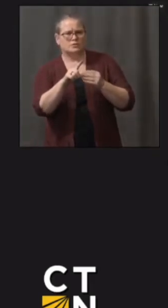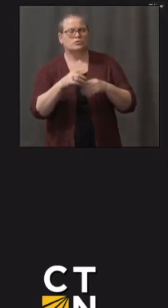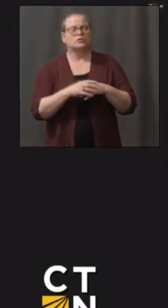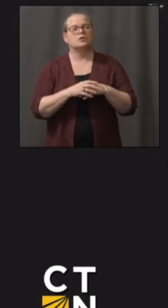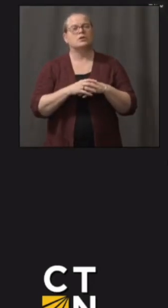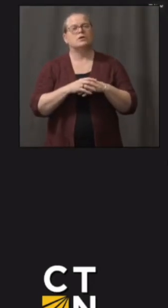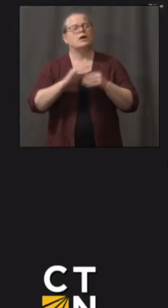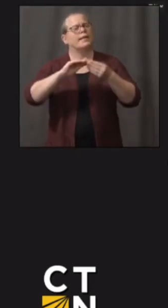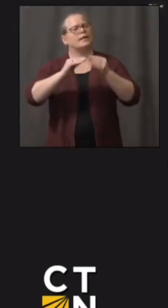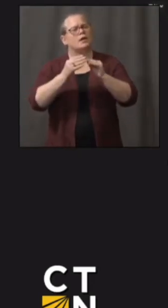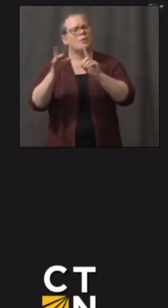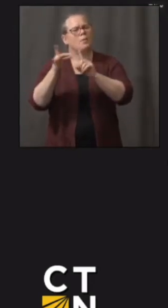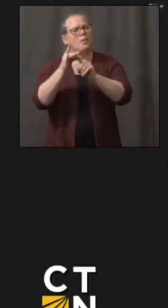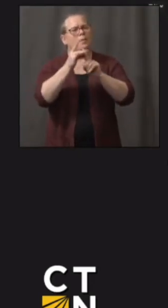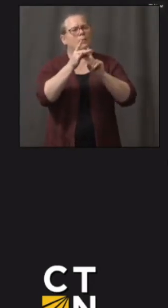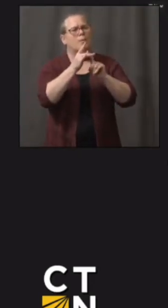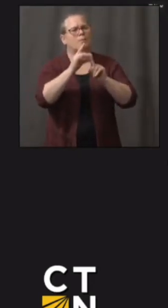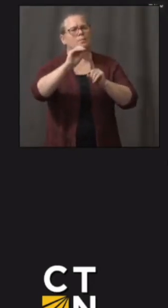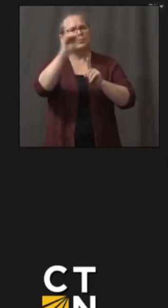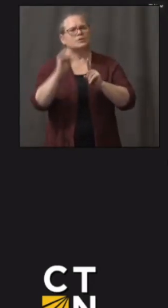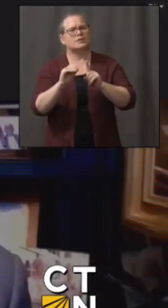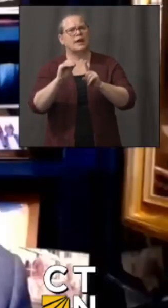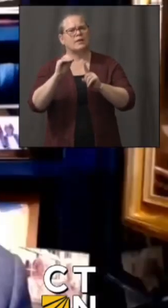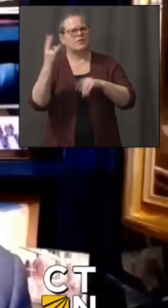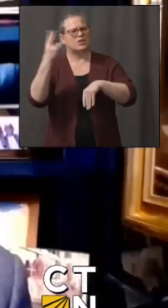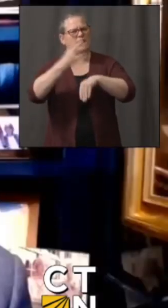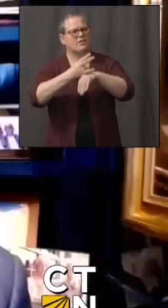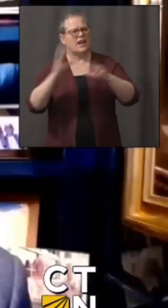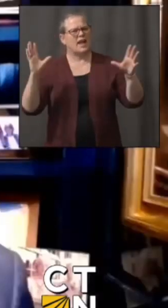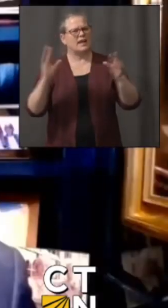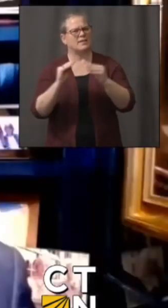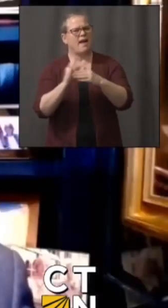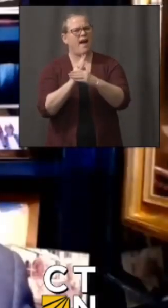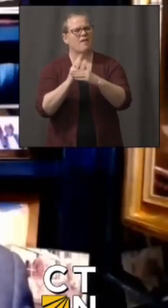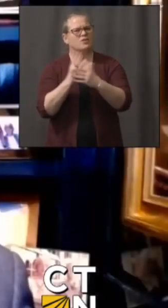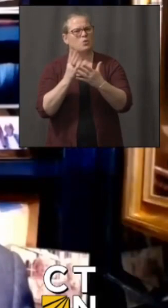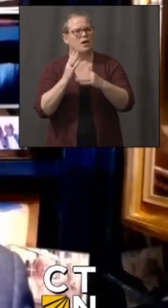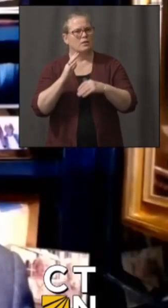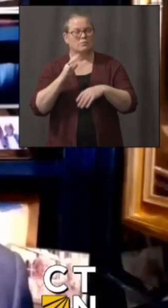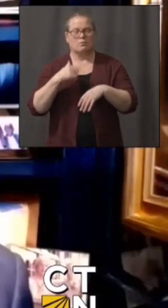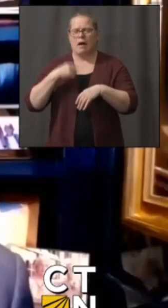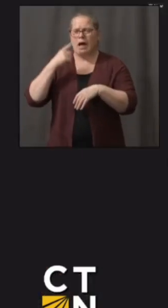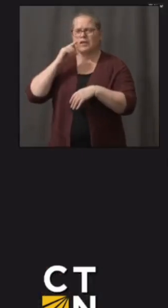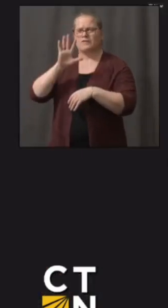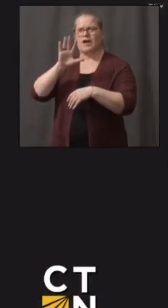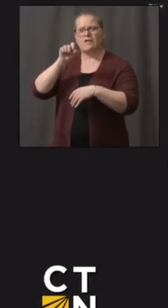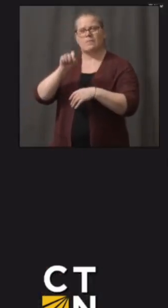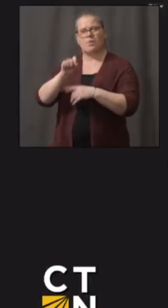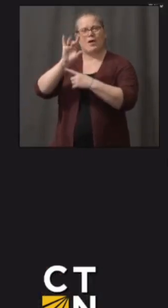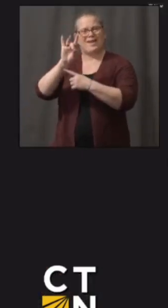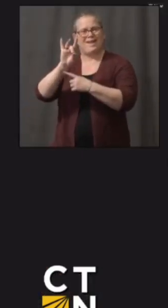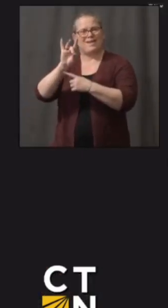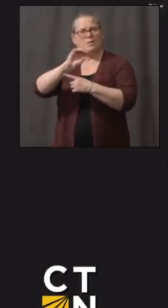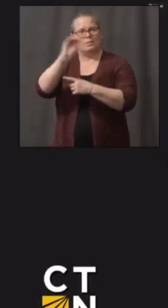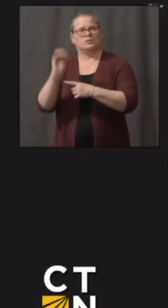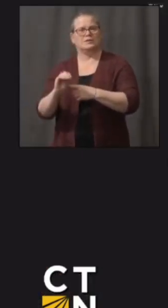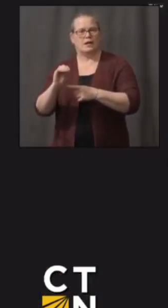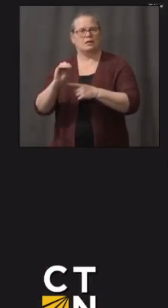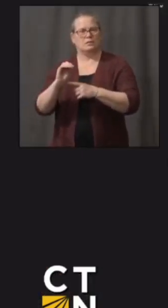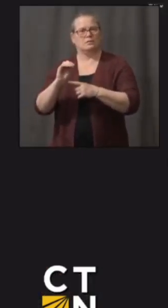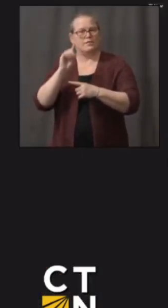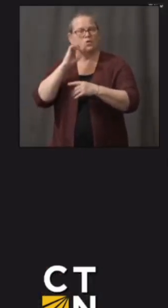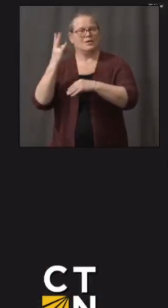of positive percentage of tests? 5.8, I think. Correct. Thank you.